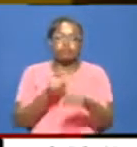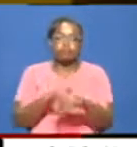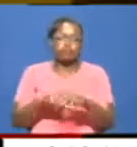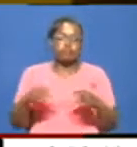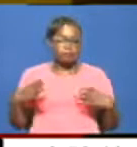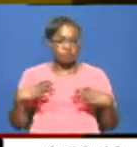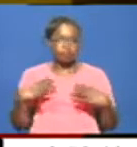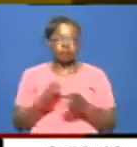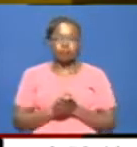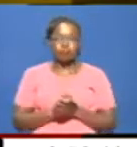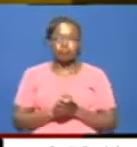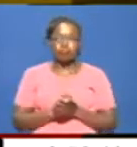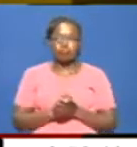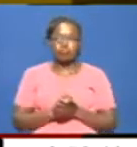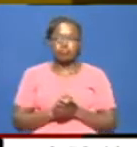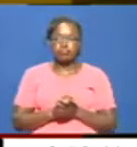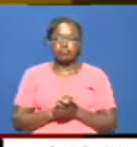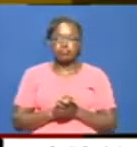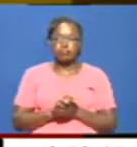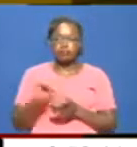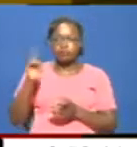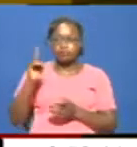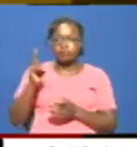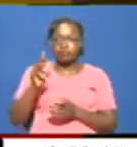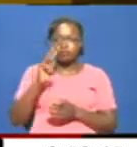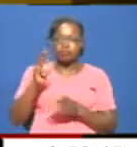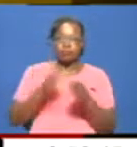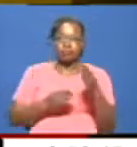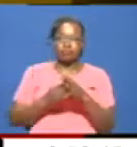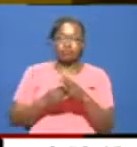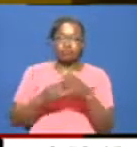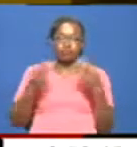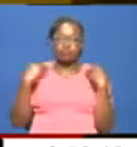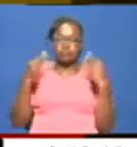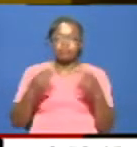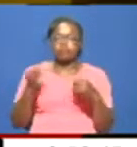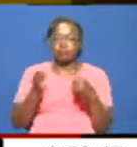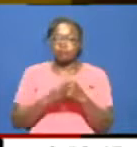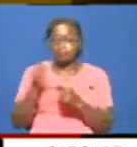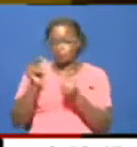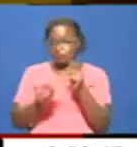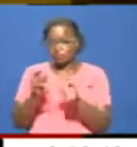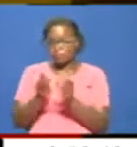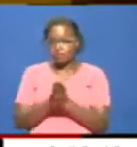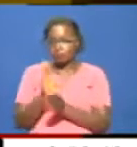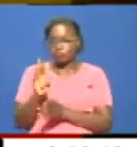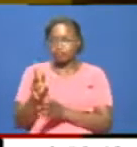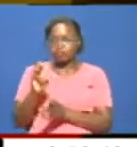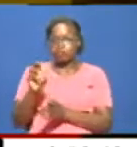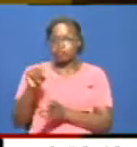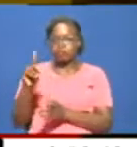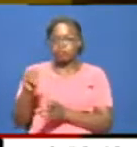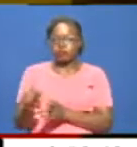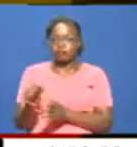and Gladys Chilio were Nairobi Water's top scorers in the match with 8 goals each, while Brenda Arivitsa scored